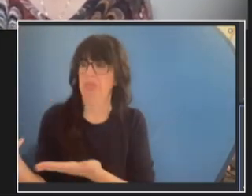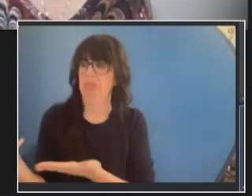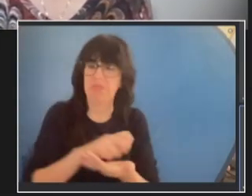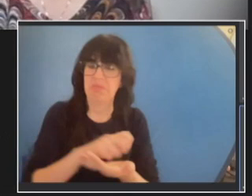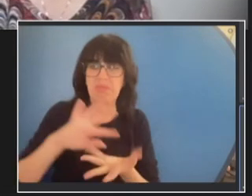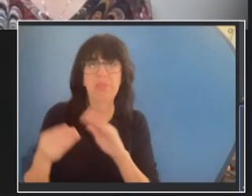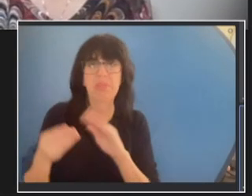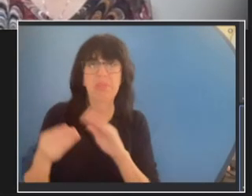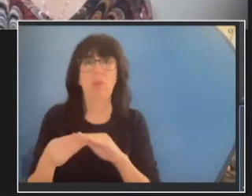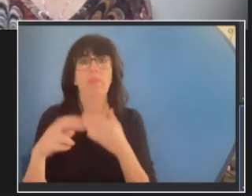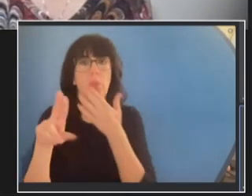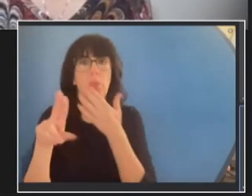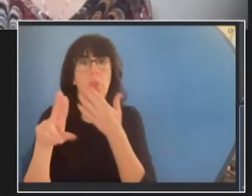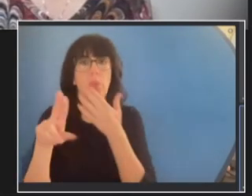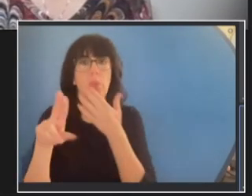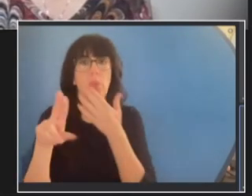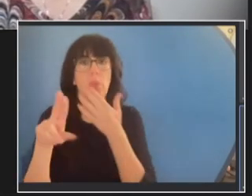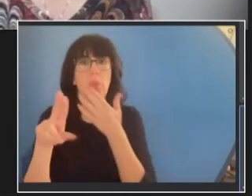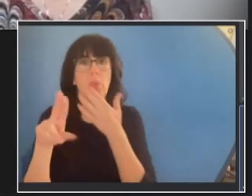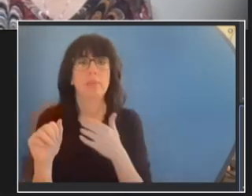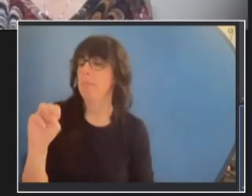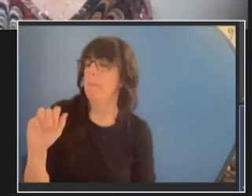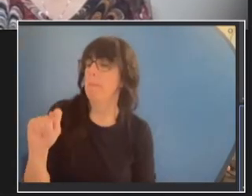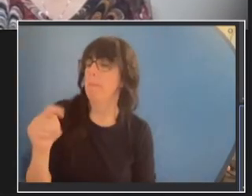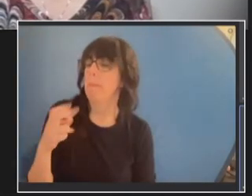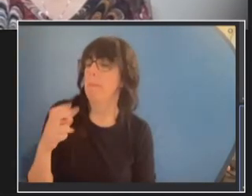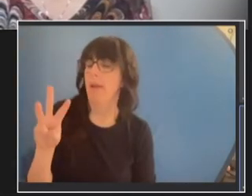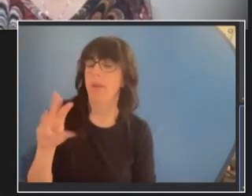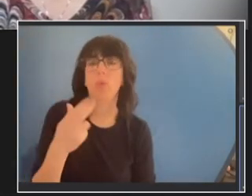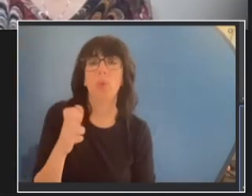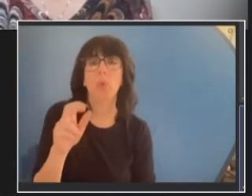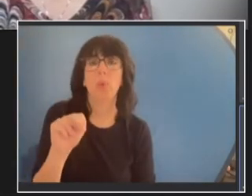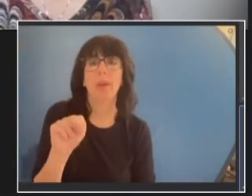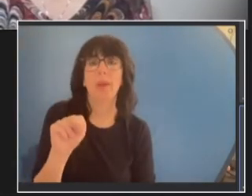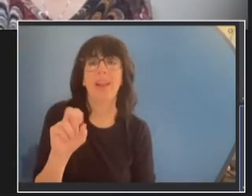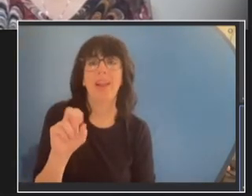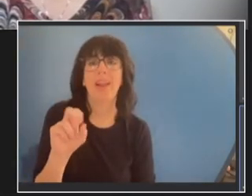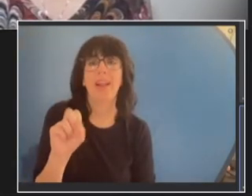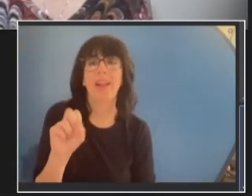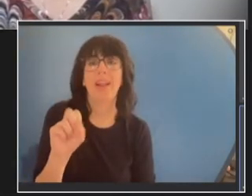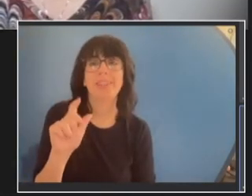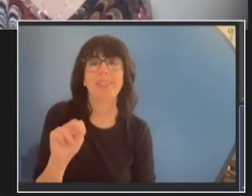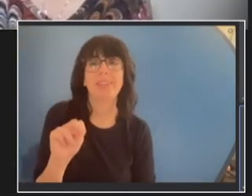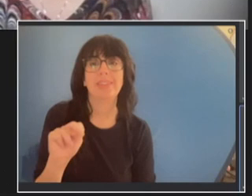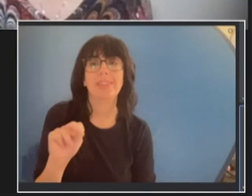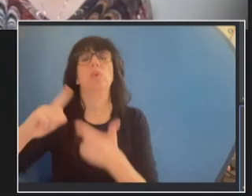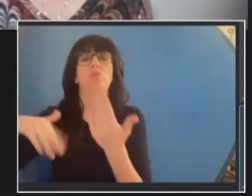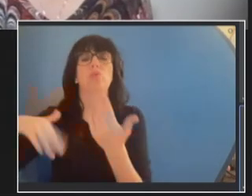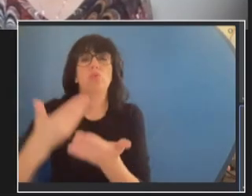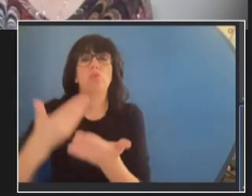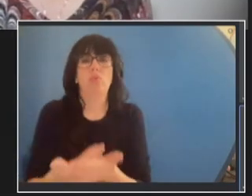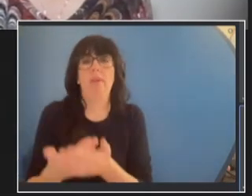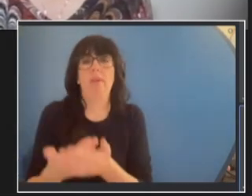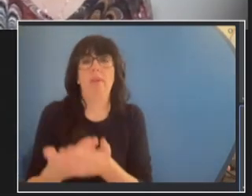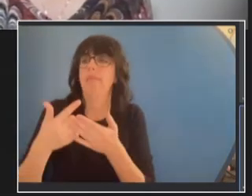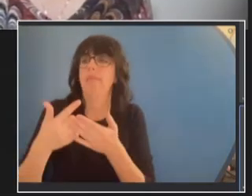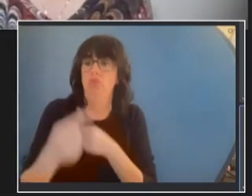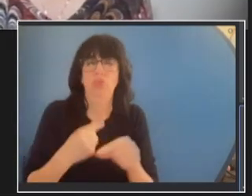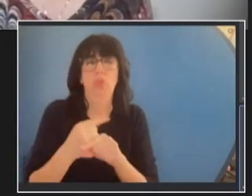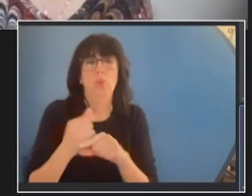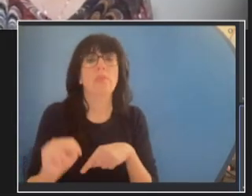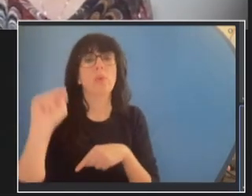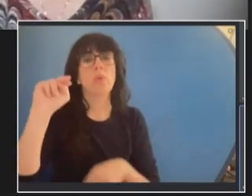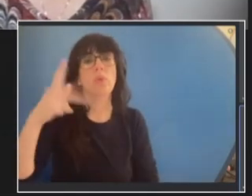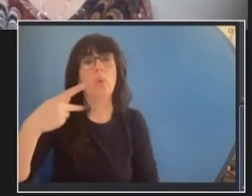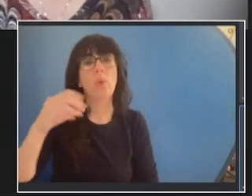like Matthew Henson, who was one of the first to reach the geographic North Pole, like Fannie Lou Hamer,